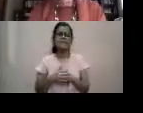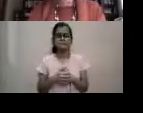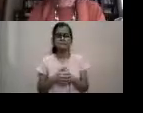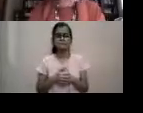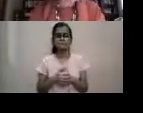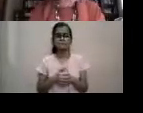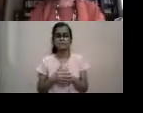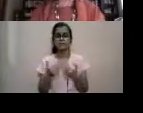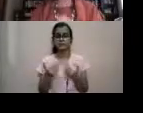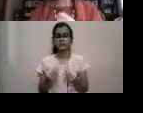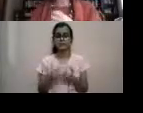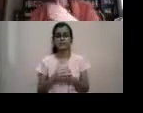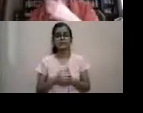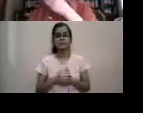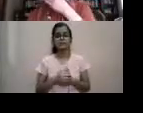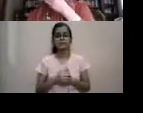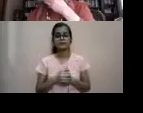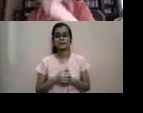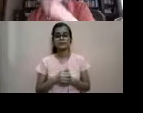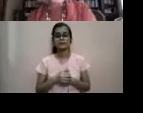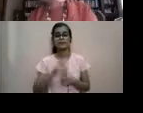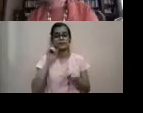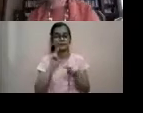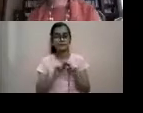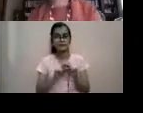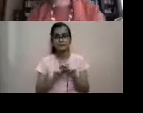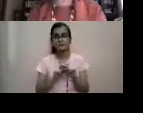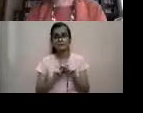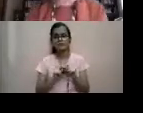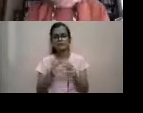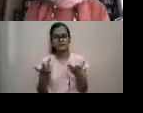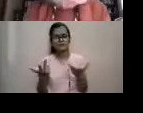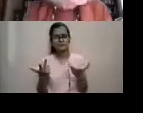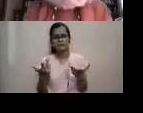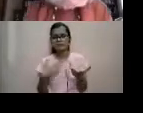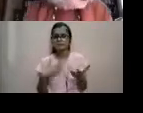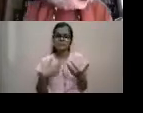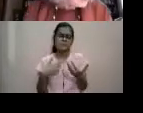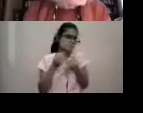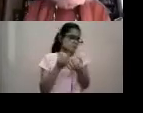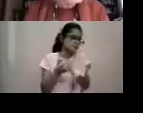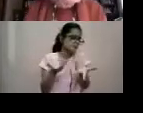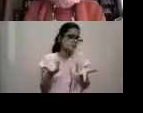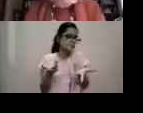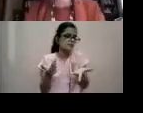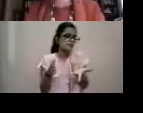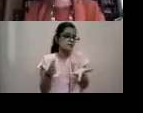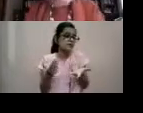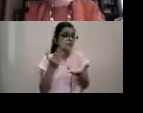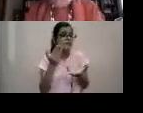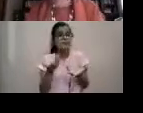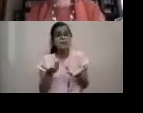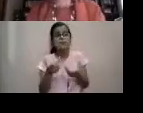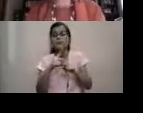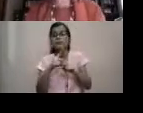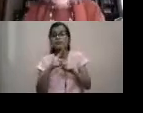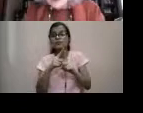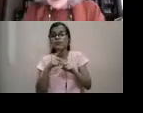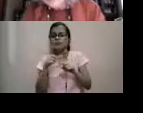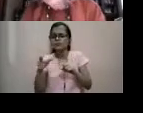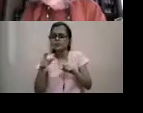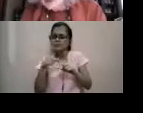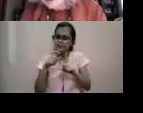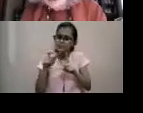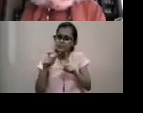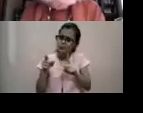If we step back, we might ask, why do humans who belong to a